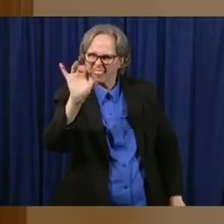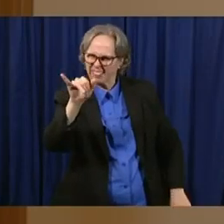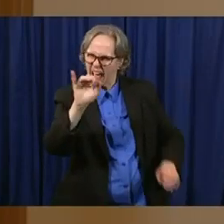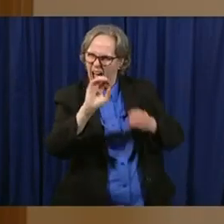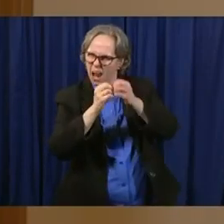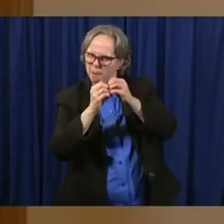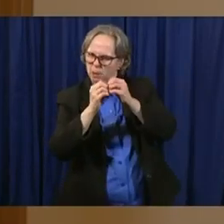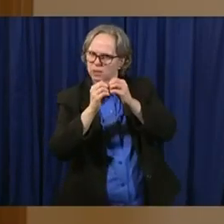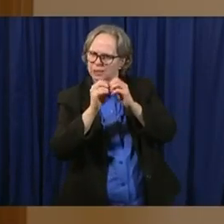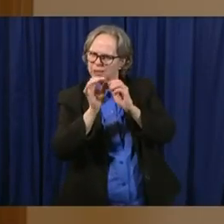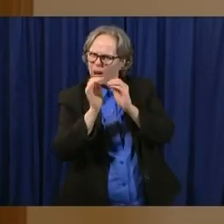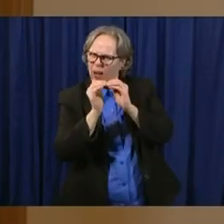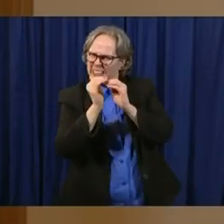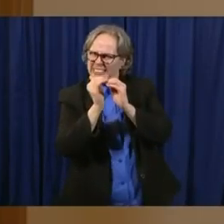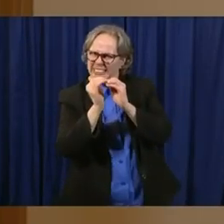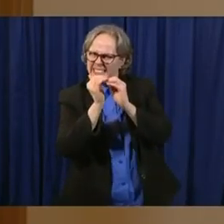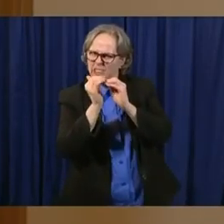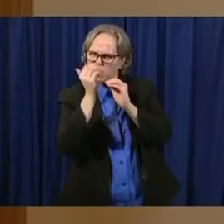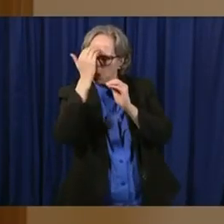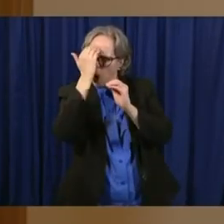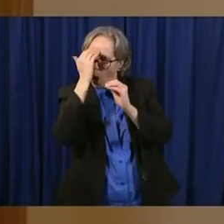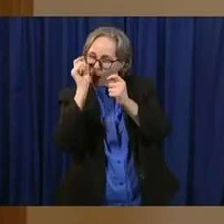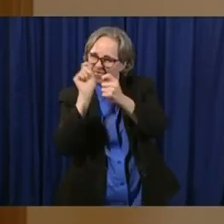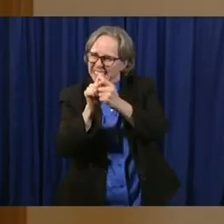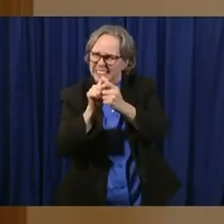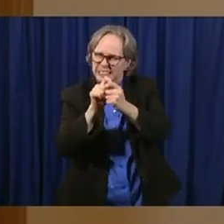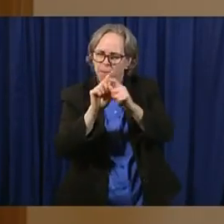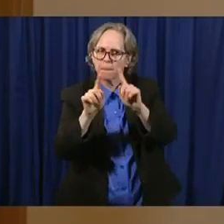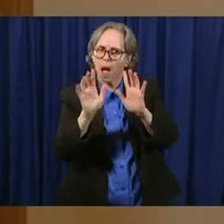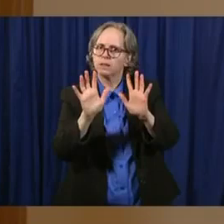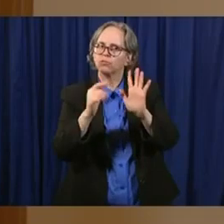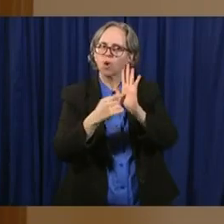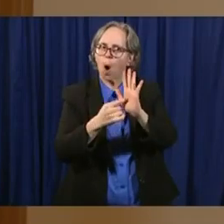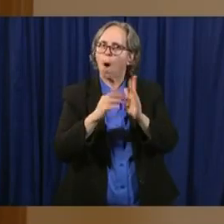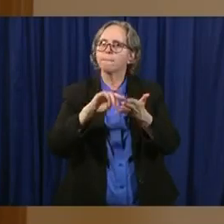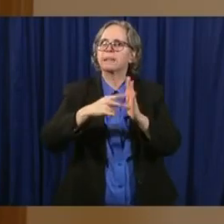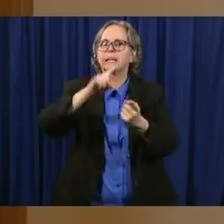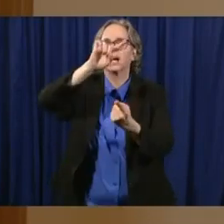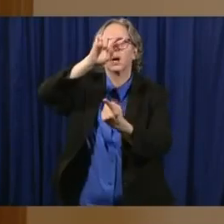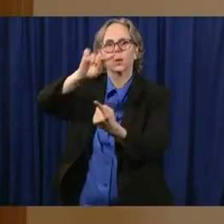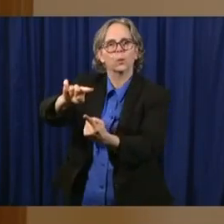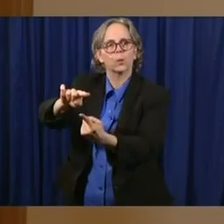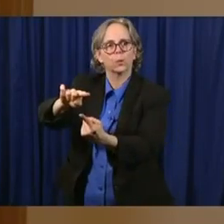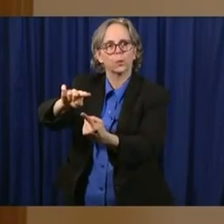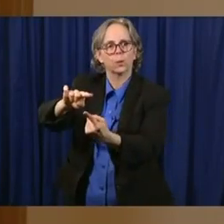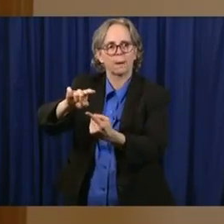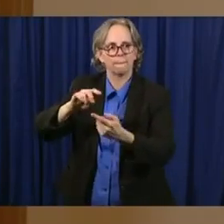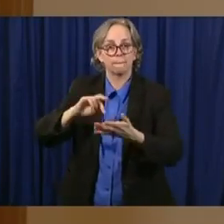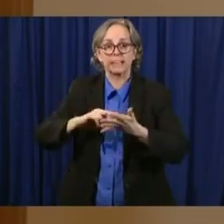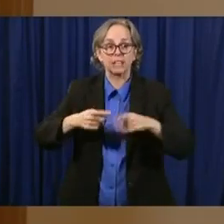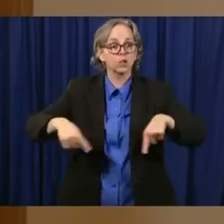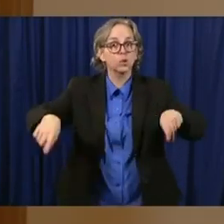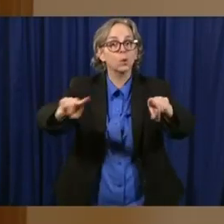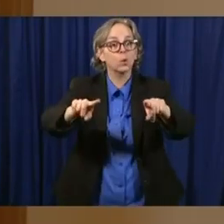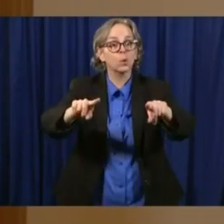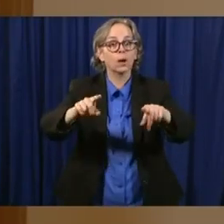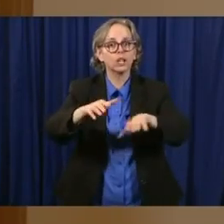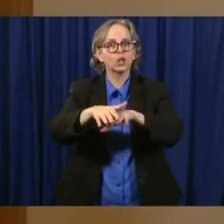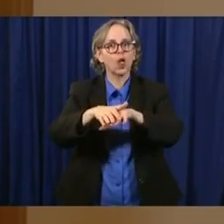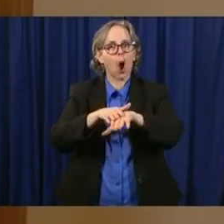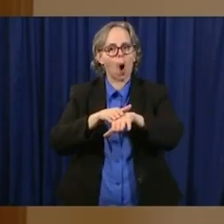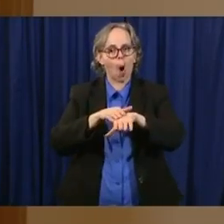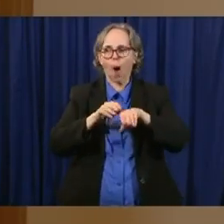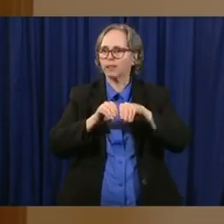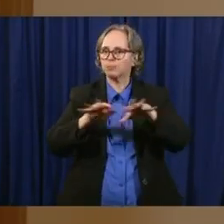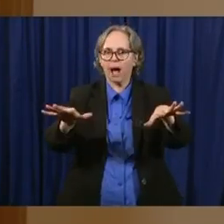are underestimates, but still, it shows that you in Ohio are slowing that spread. And the more and more we can